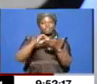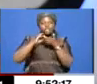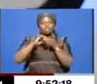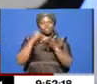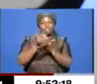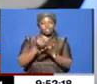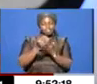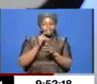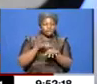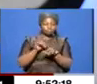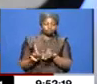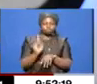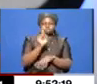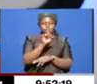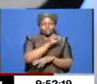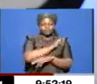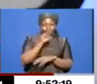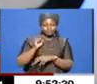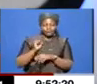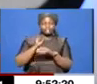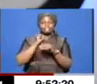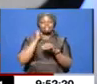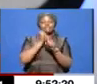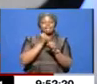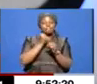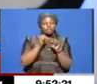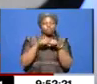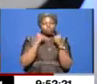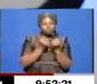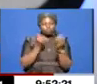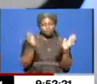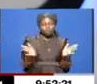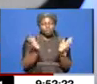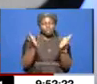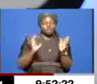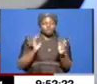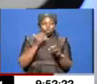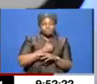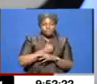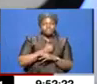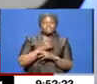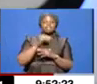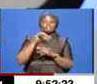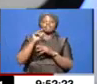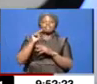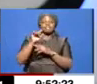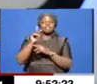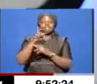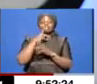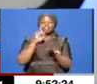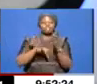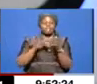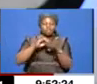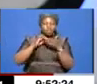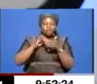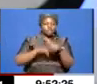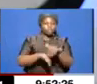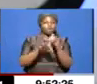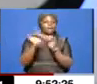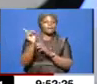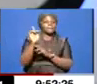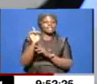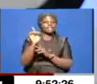Labour and Social Welfare Committee today, Mwendwa says that the Federation has so far complied with the Ministry's initiative, despite the